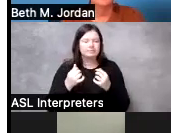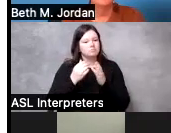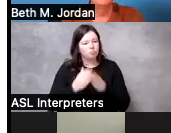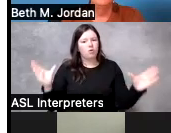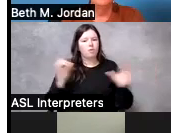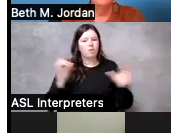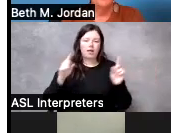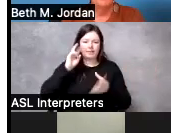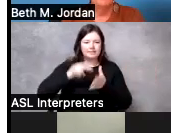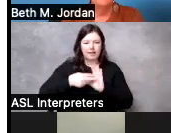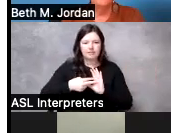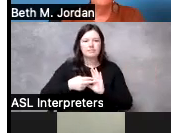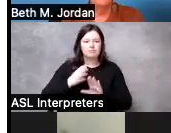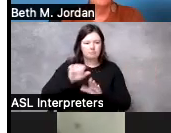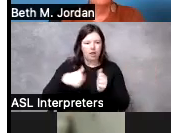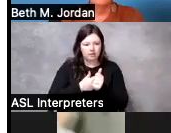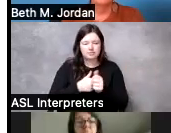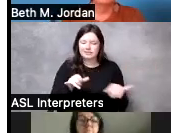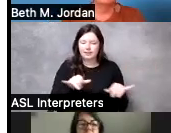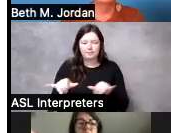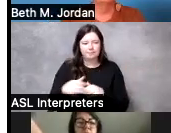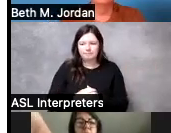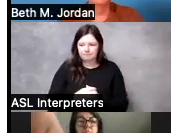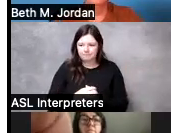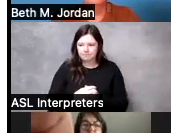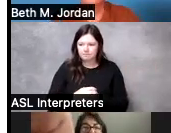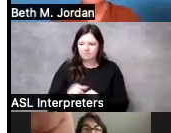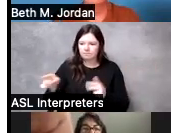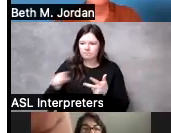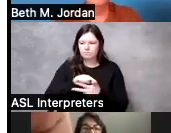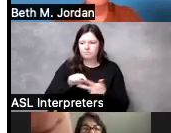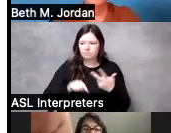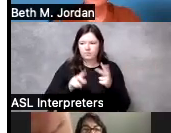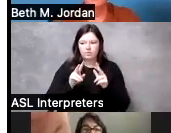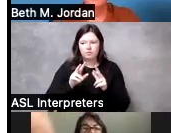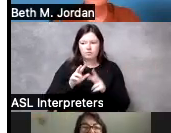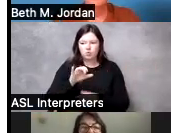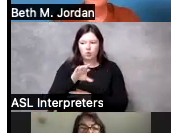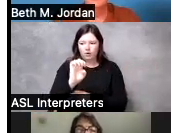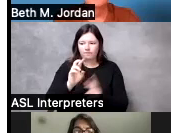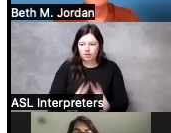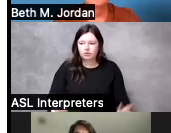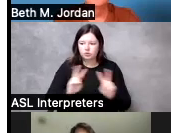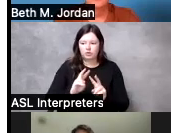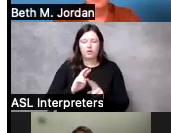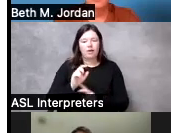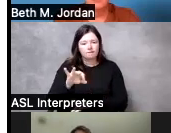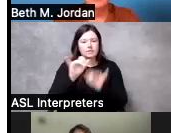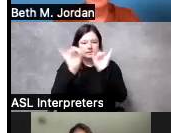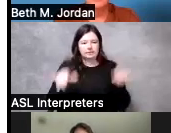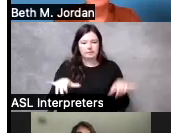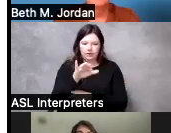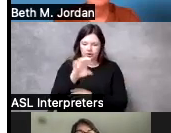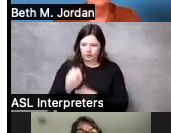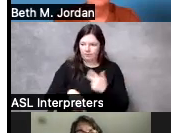same. These are the 3 core values of a system of care: that it is family and youth driven, that it is community